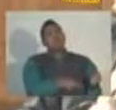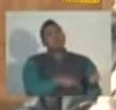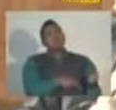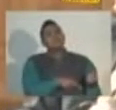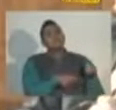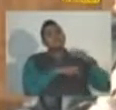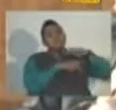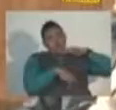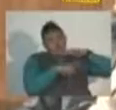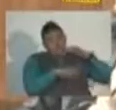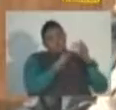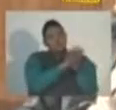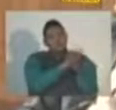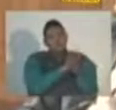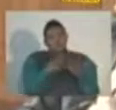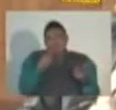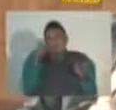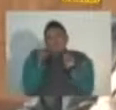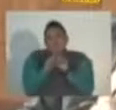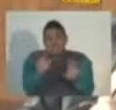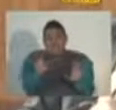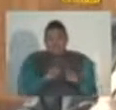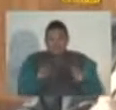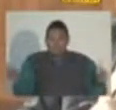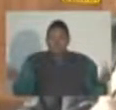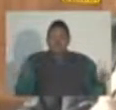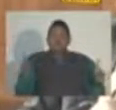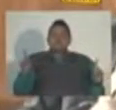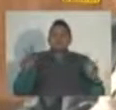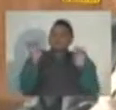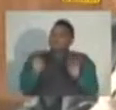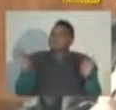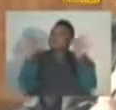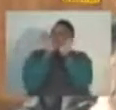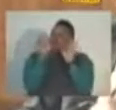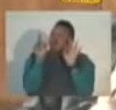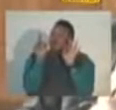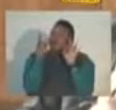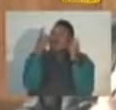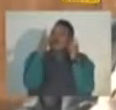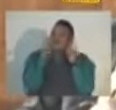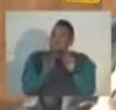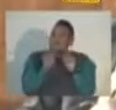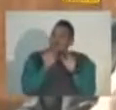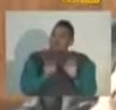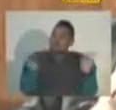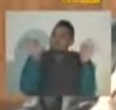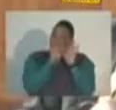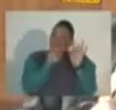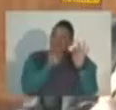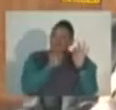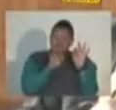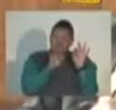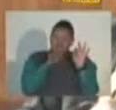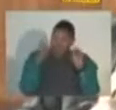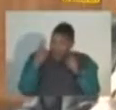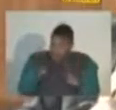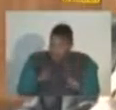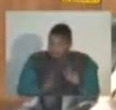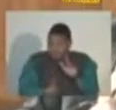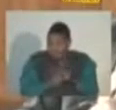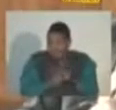at the primary level. Yes. But there is an imperative that comes from